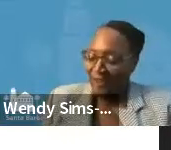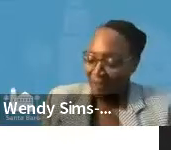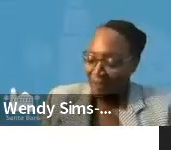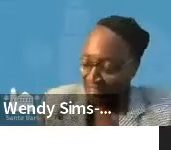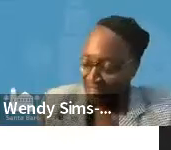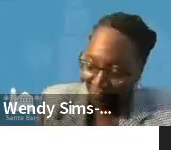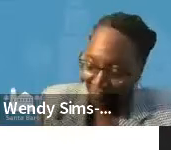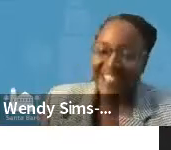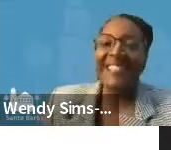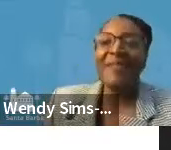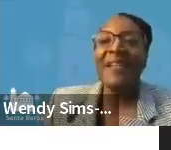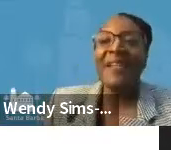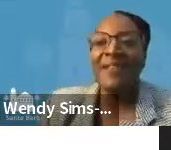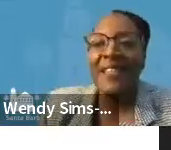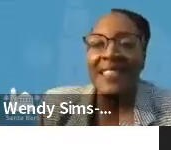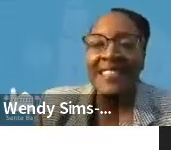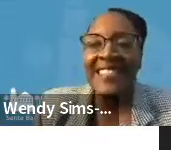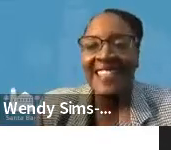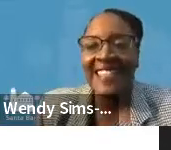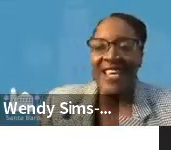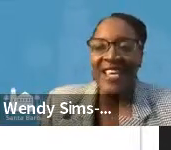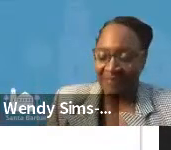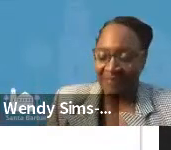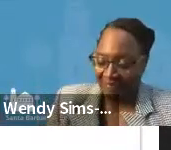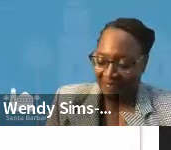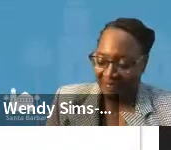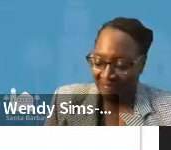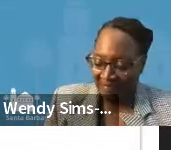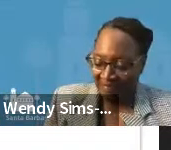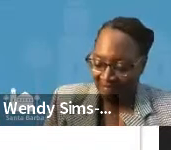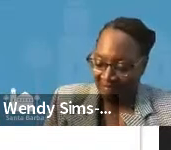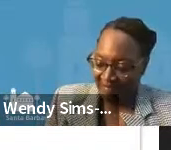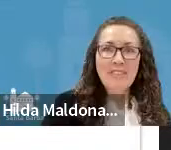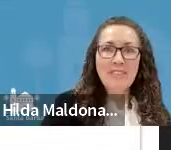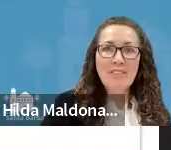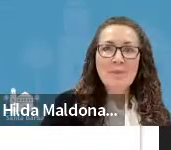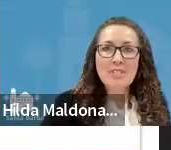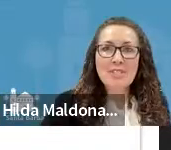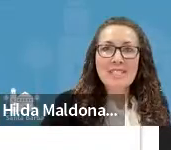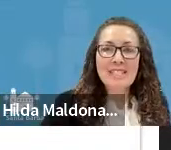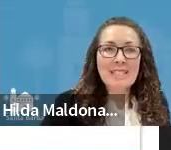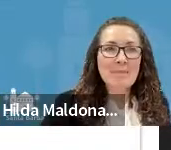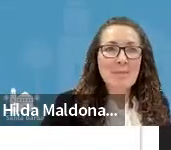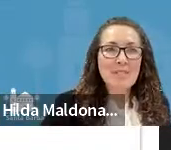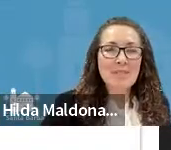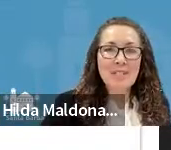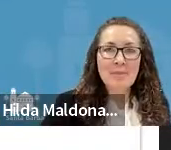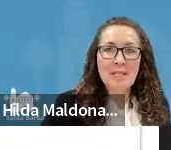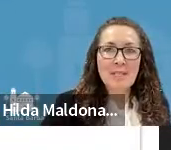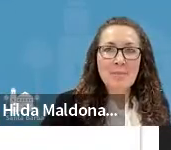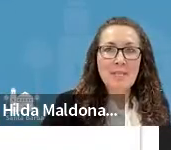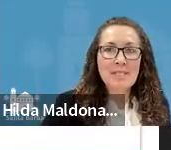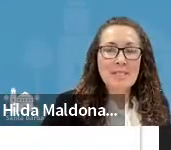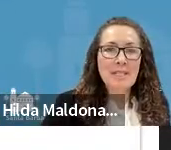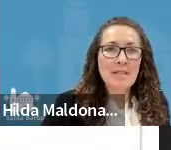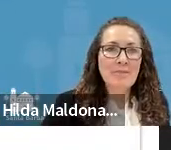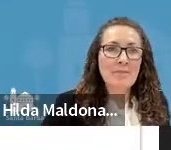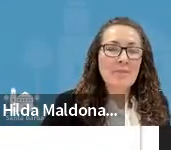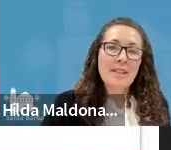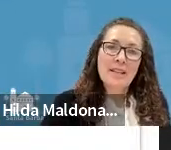Dr. Maldonado, please lead us in the Pledge of Allegiance. Thank you. Good evening, board trustees and members of our community.